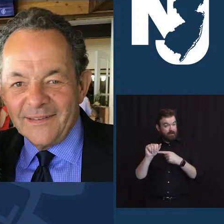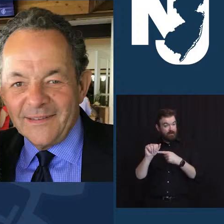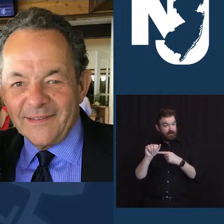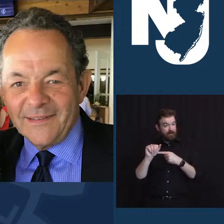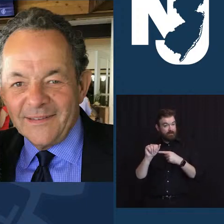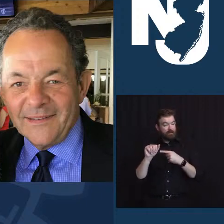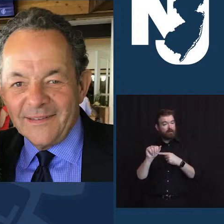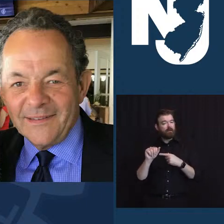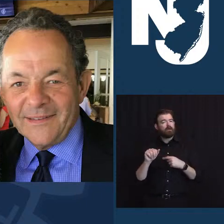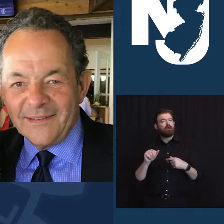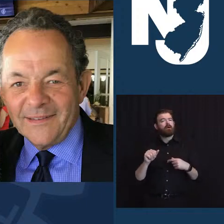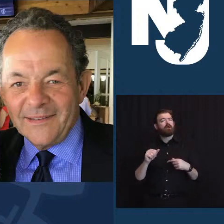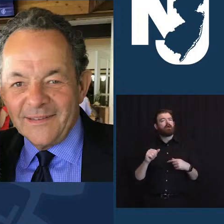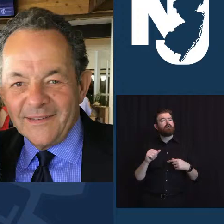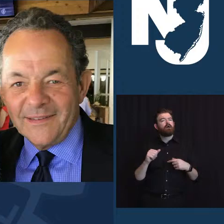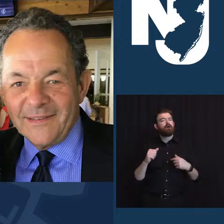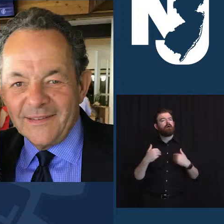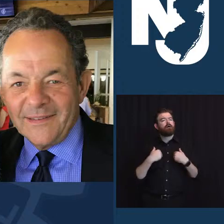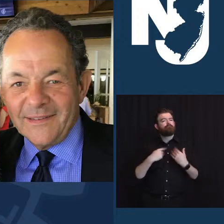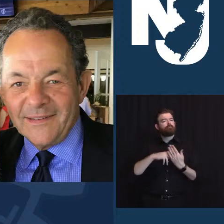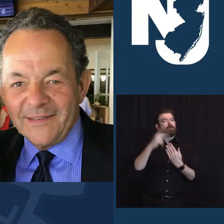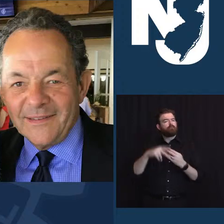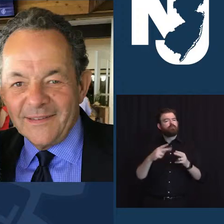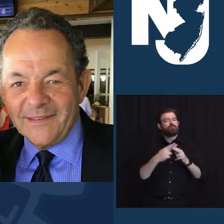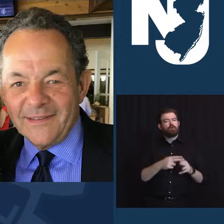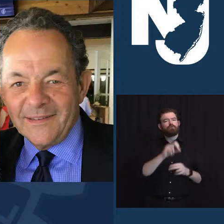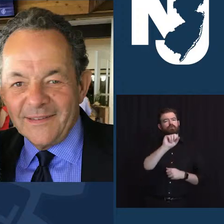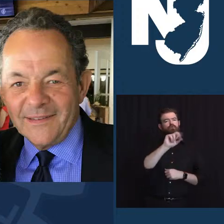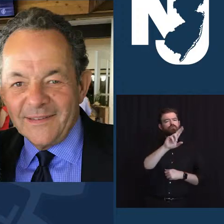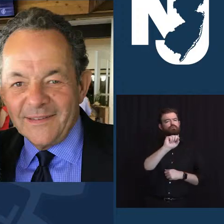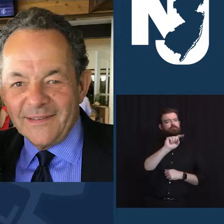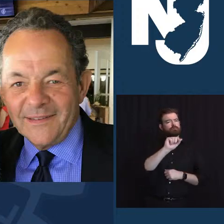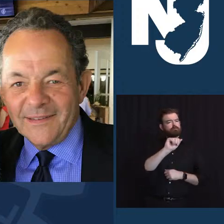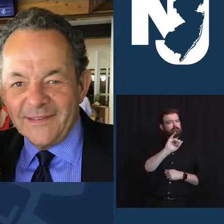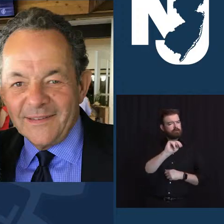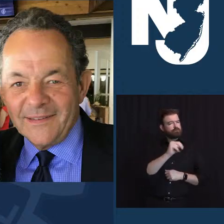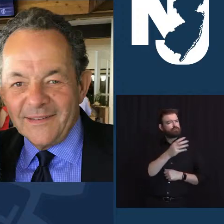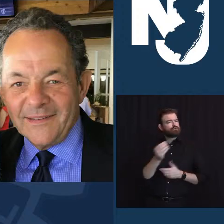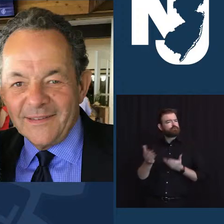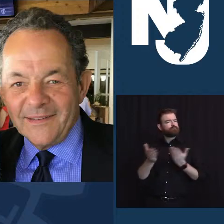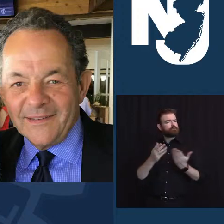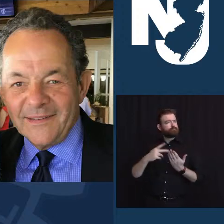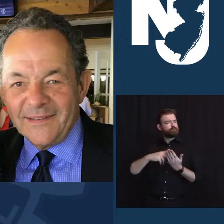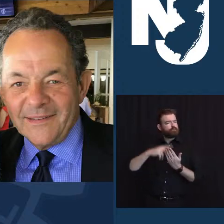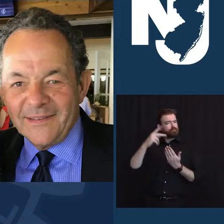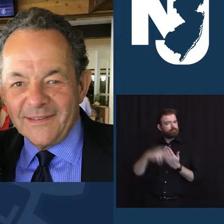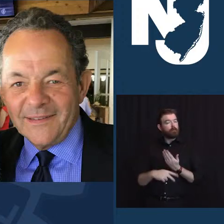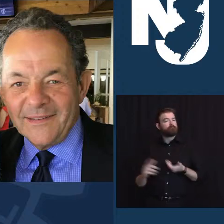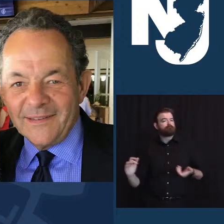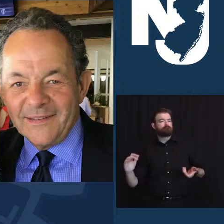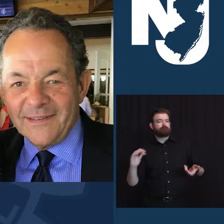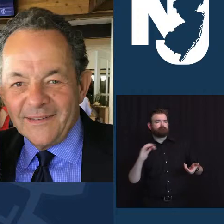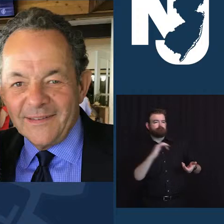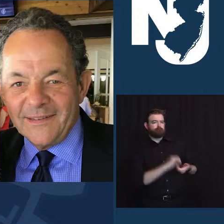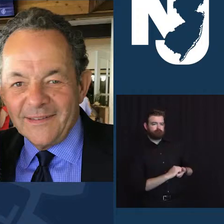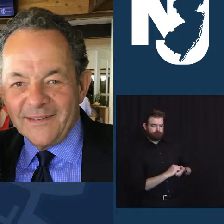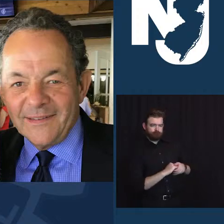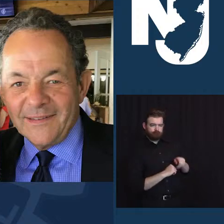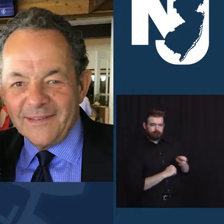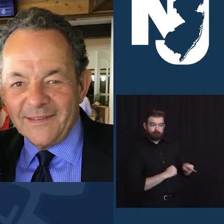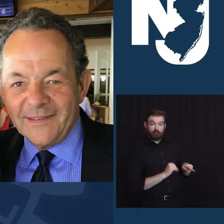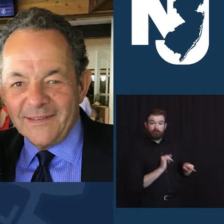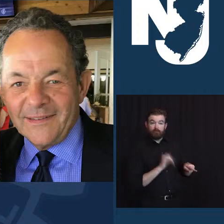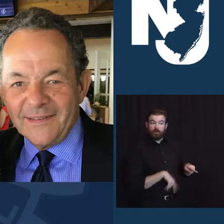NJ program, which has partnered organizations fighting food insecurity in their communities with local